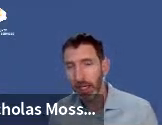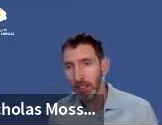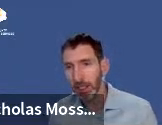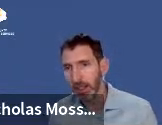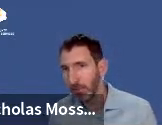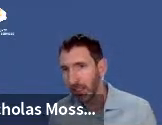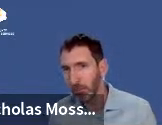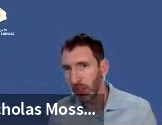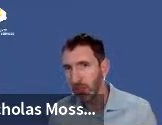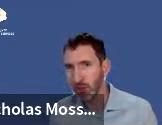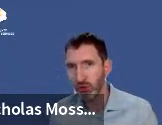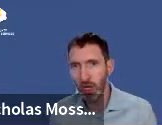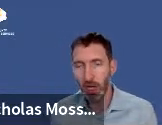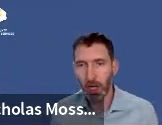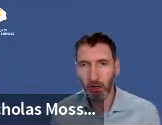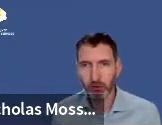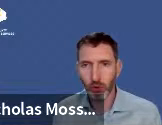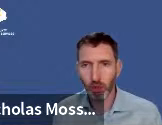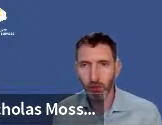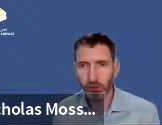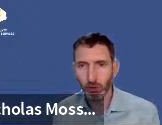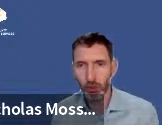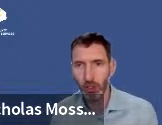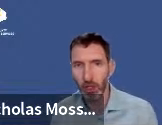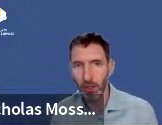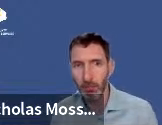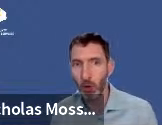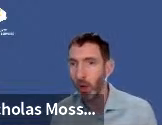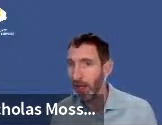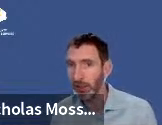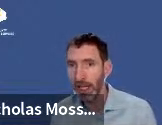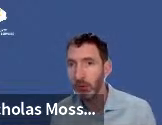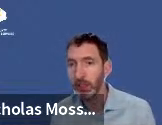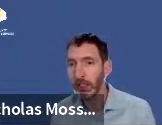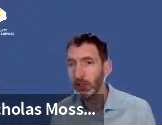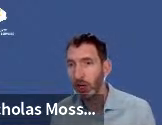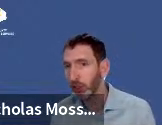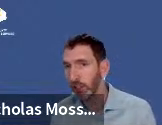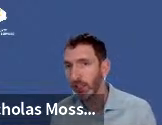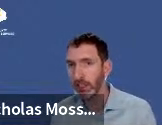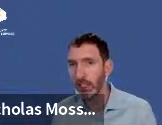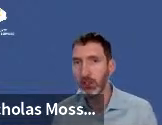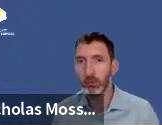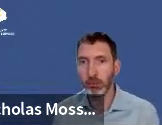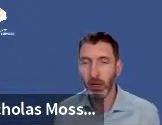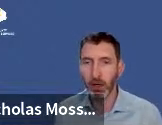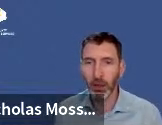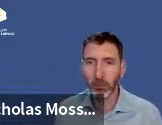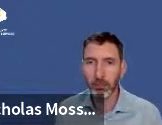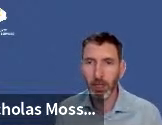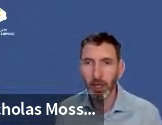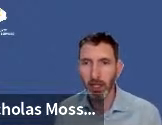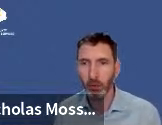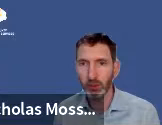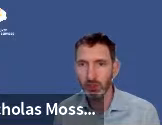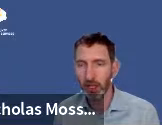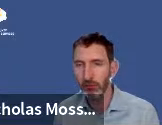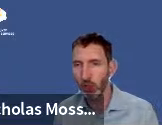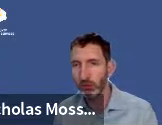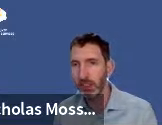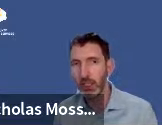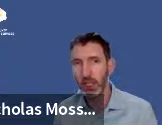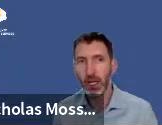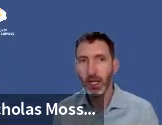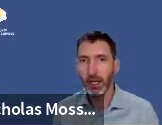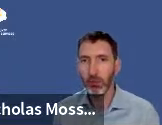pandemic, and they've been in place for a while now, and they are going to continue. We still